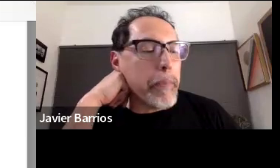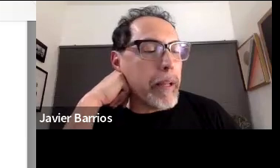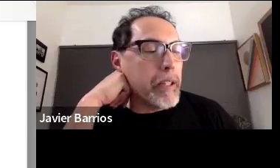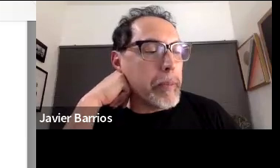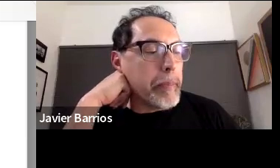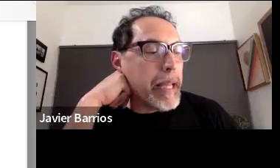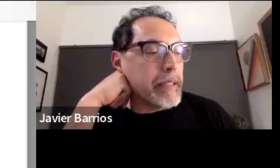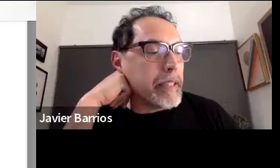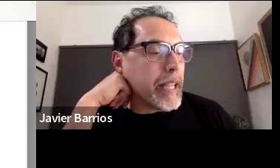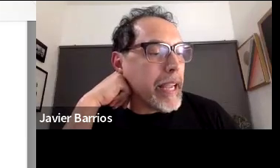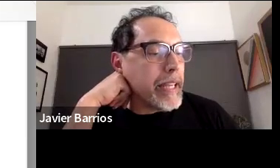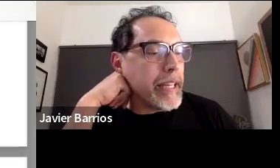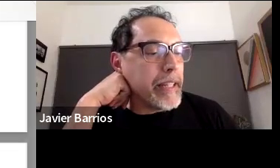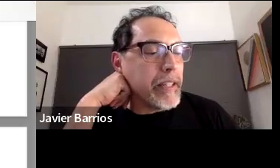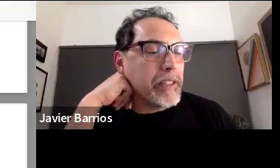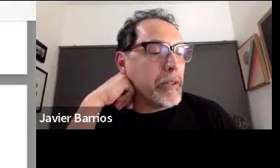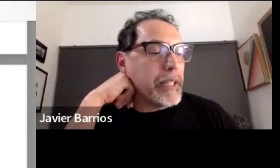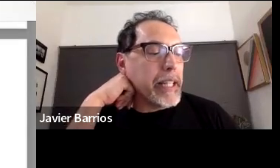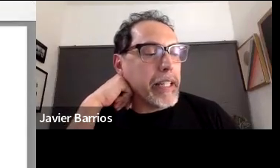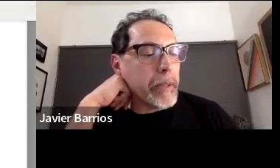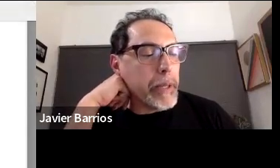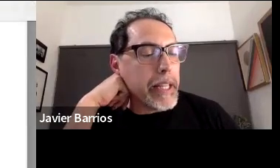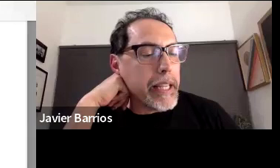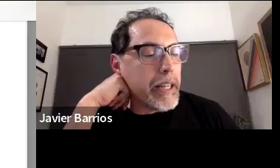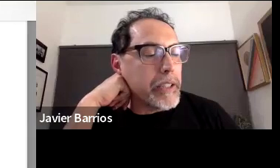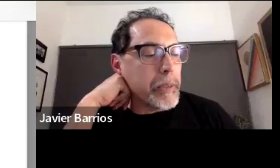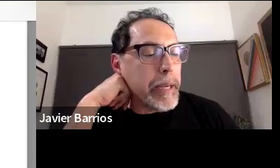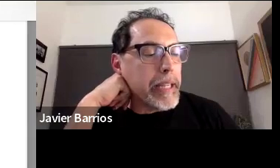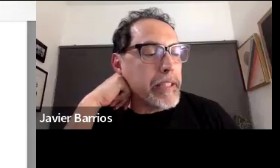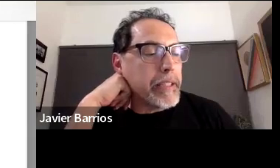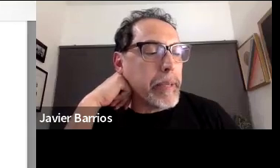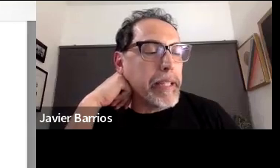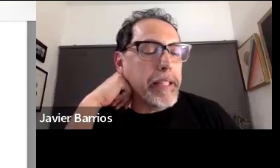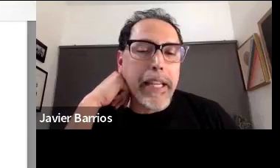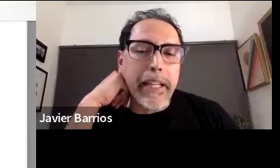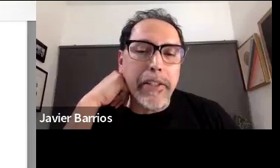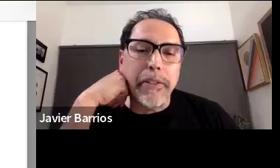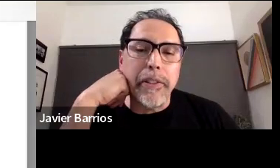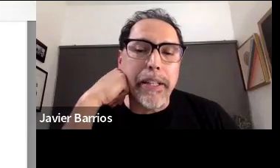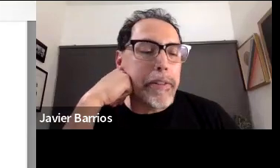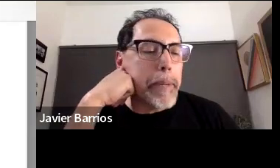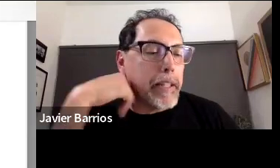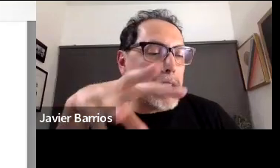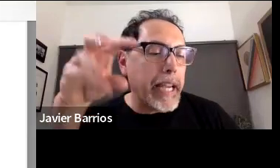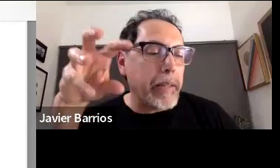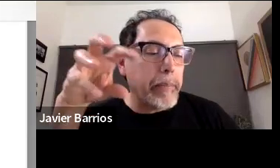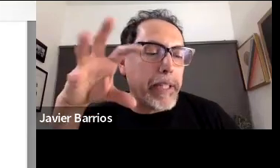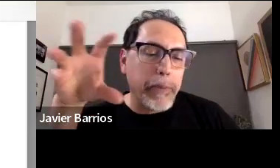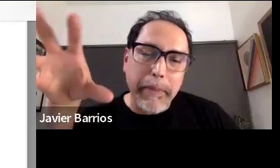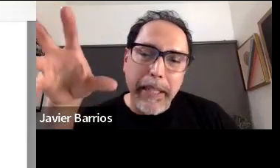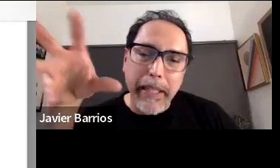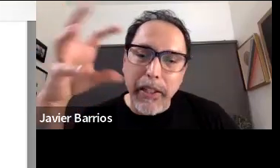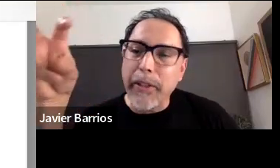to scroll a little bit past 80 slowly, and then we're gonna get on to pages 82 through 83. But they're